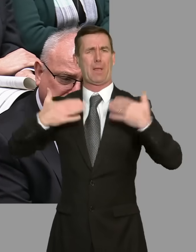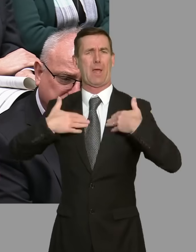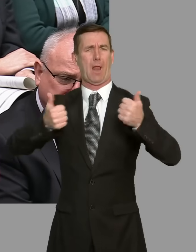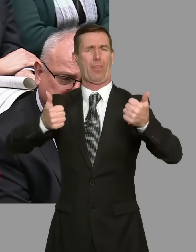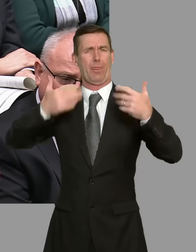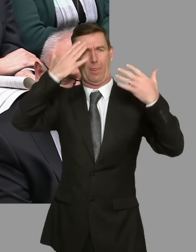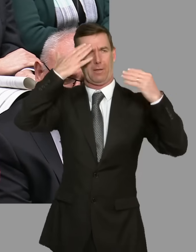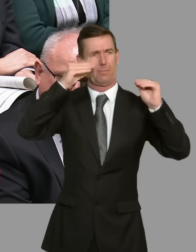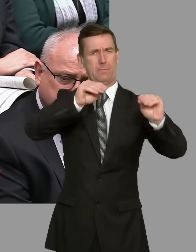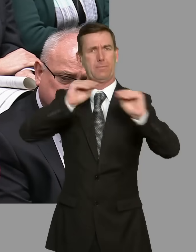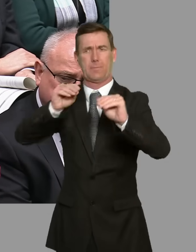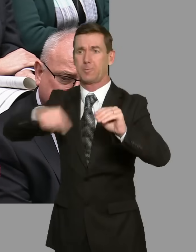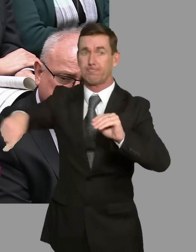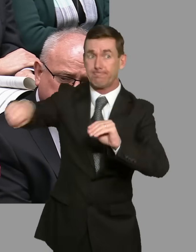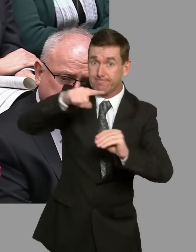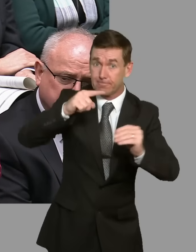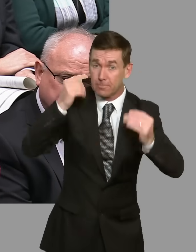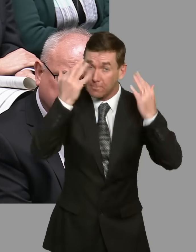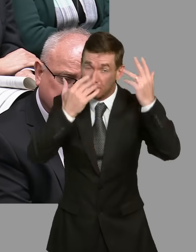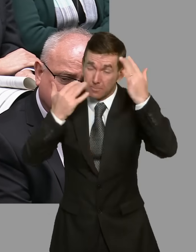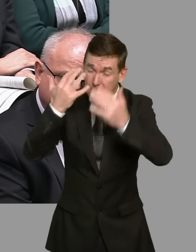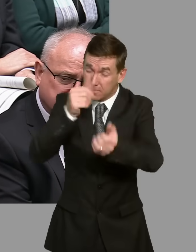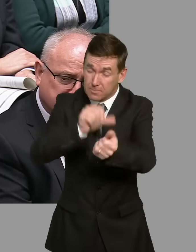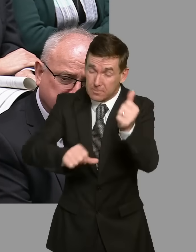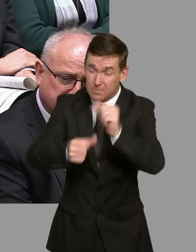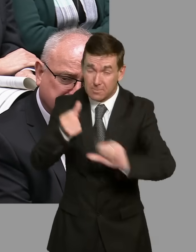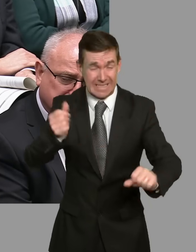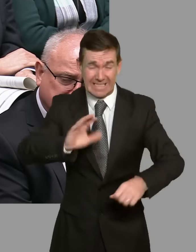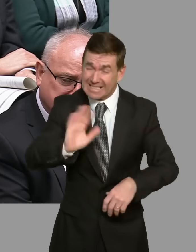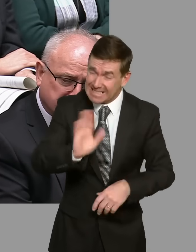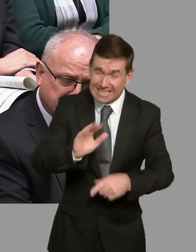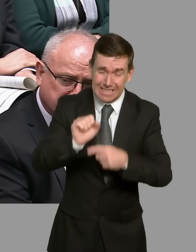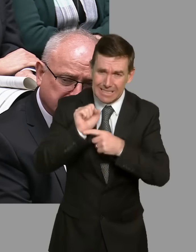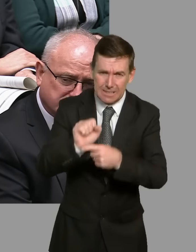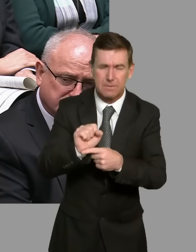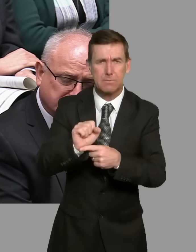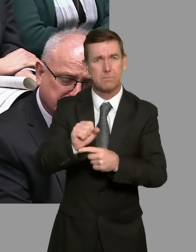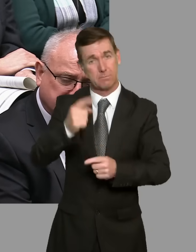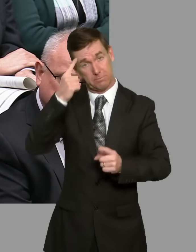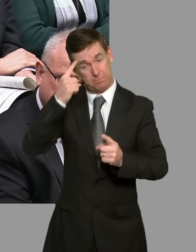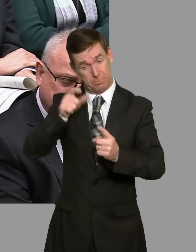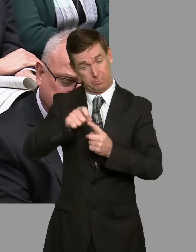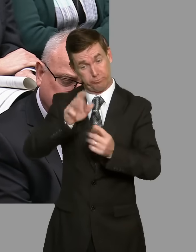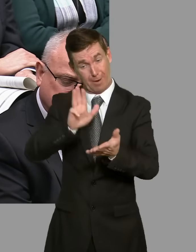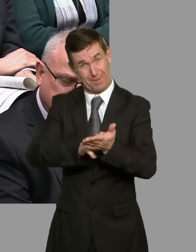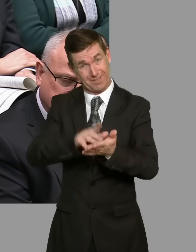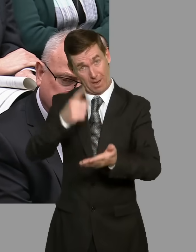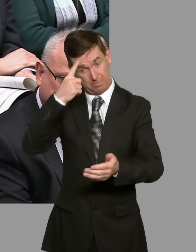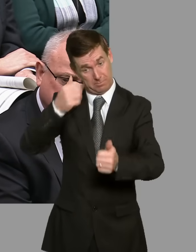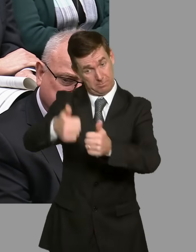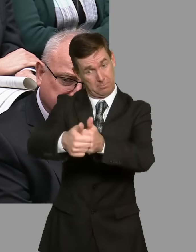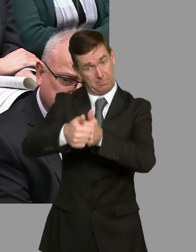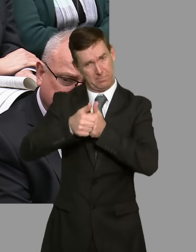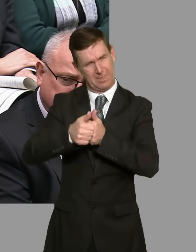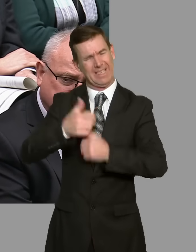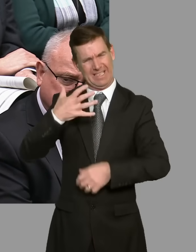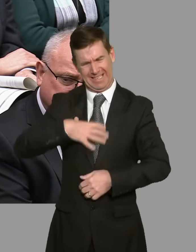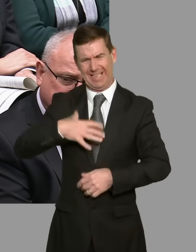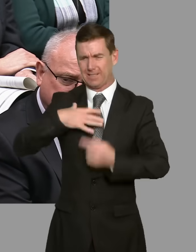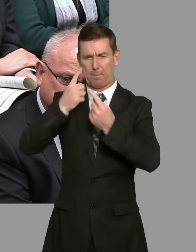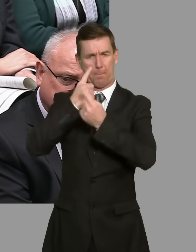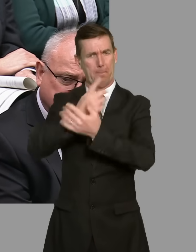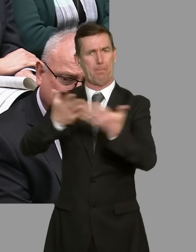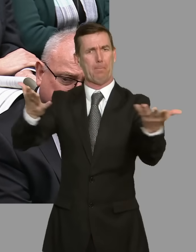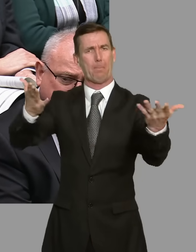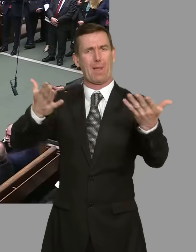continue this conversation with me, and will he state his support for a public health campaign to tackle the worryingly high number of deaths from